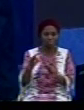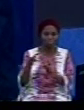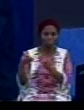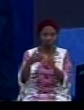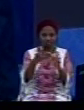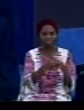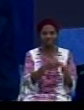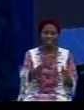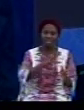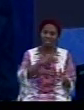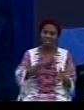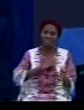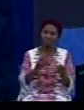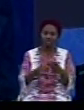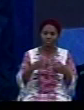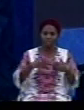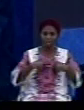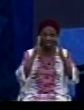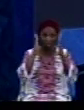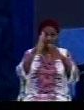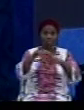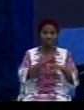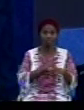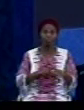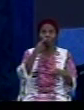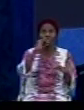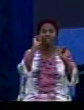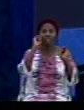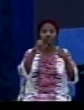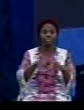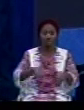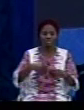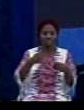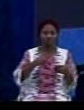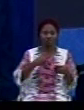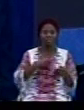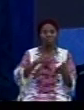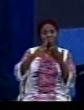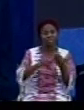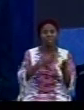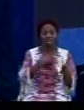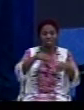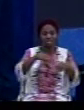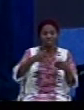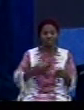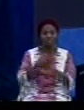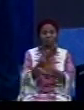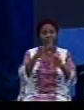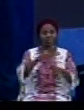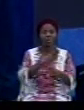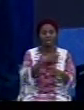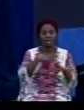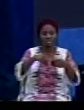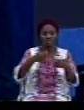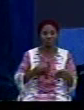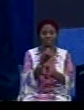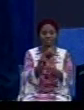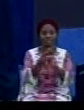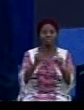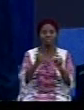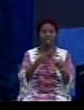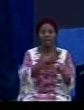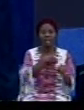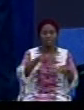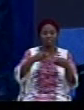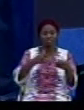the Lord, who is able to give me forgiveness and give me freedom and give me salvation and give me healing